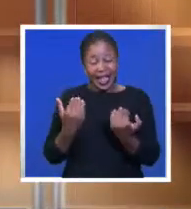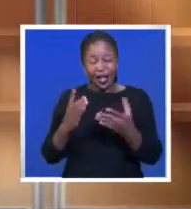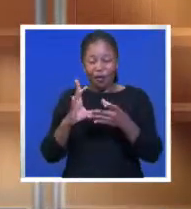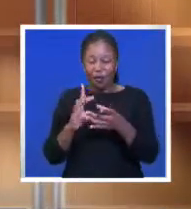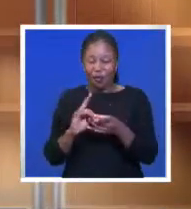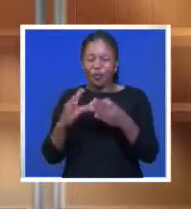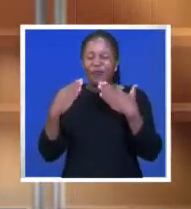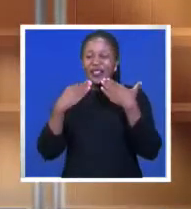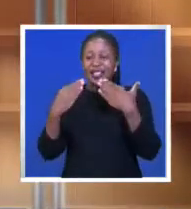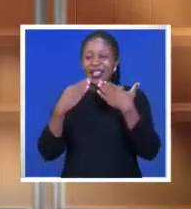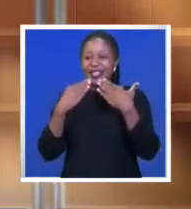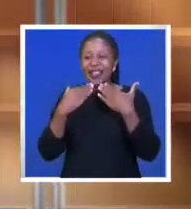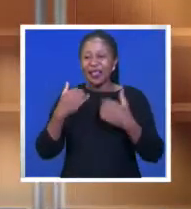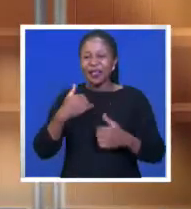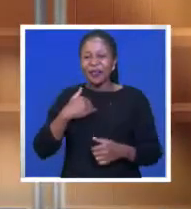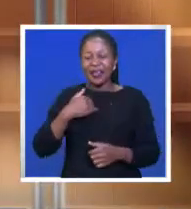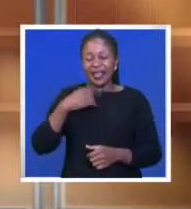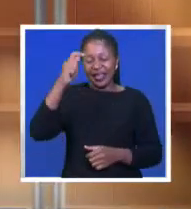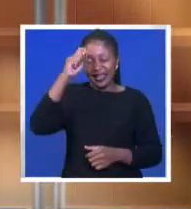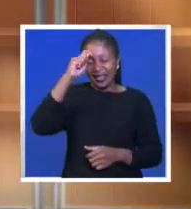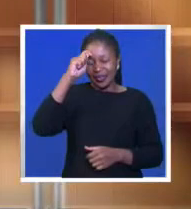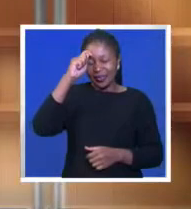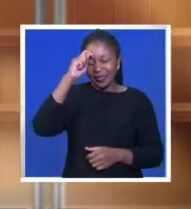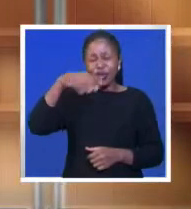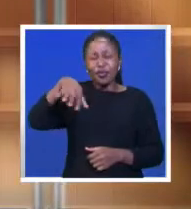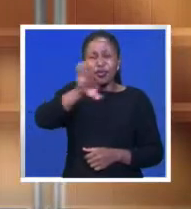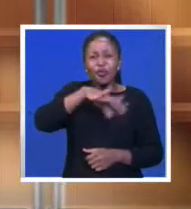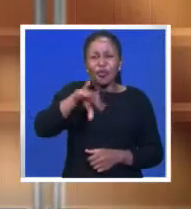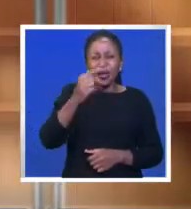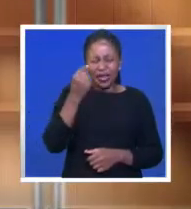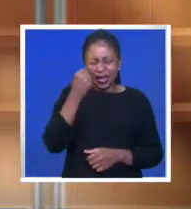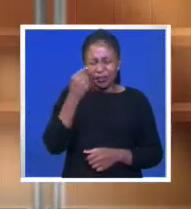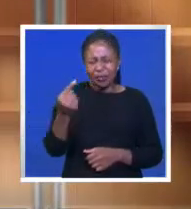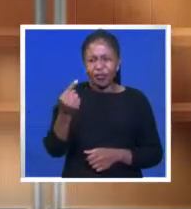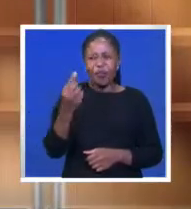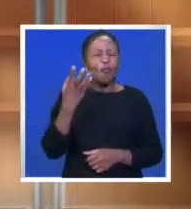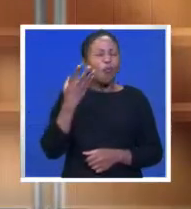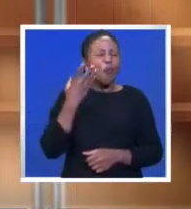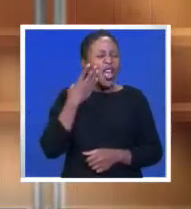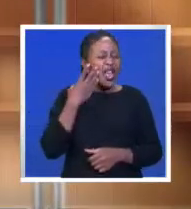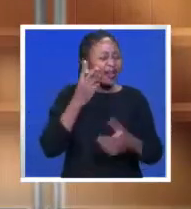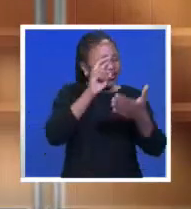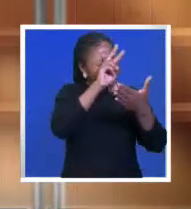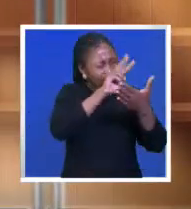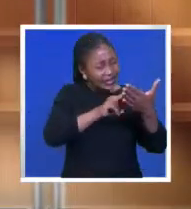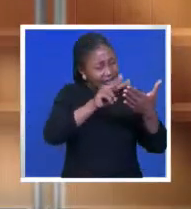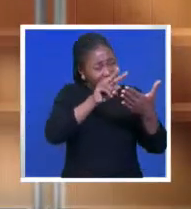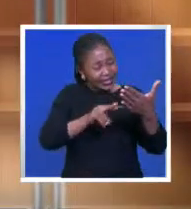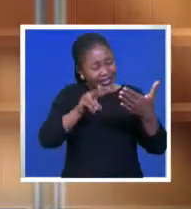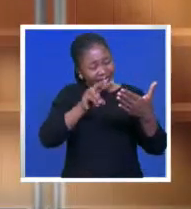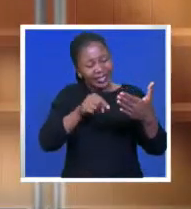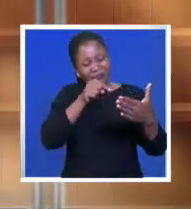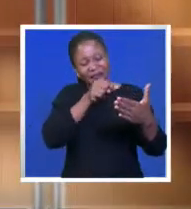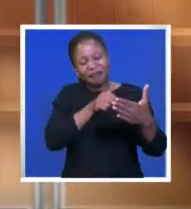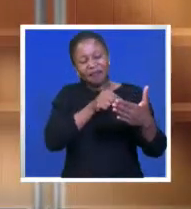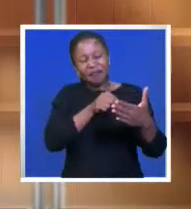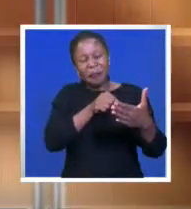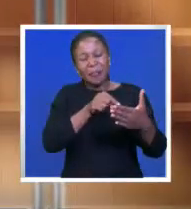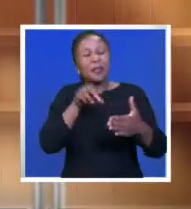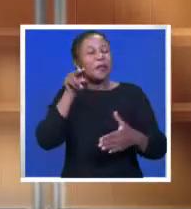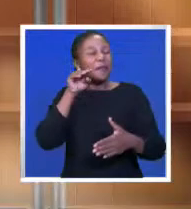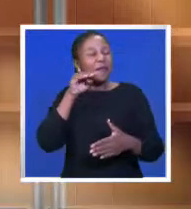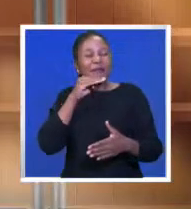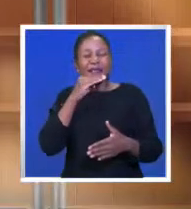important that we know when you read a text, you must know that there is style, there is also language. Okay,